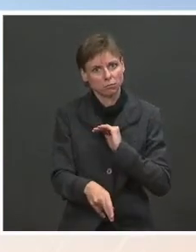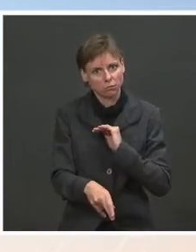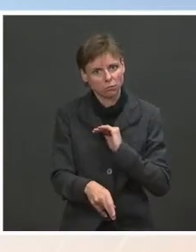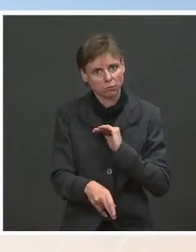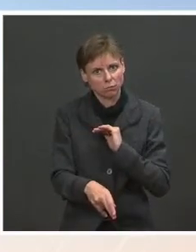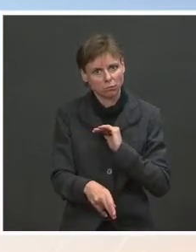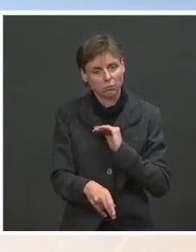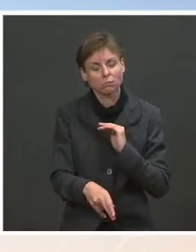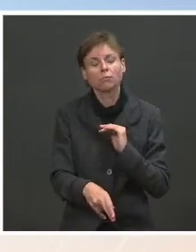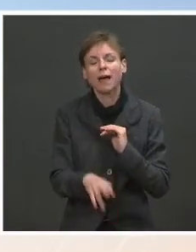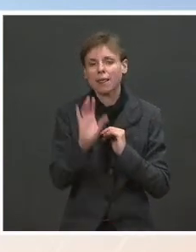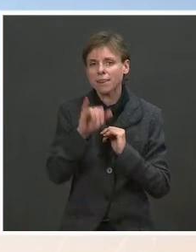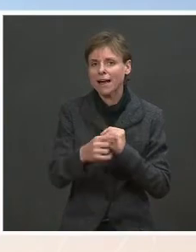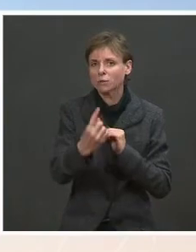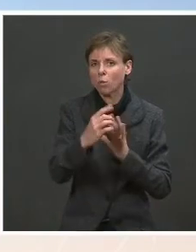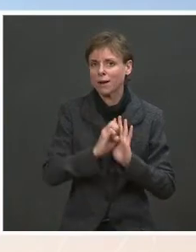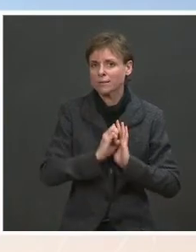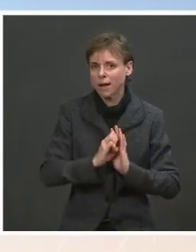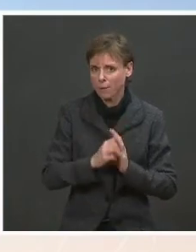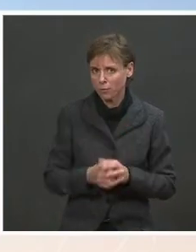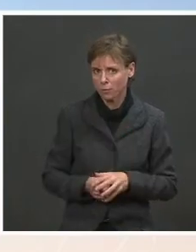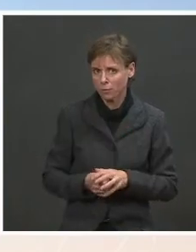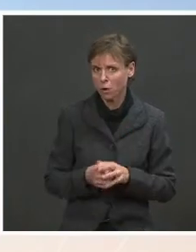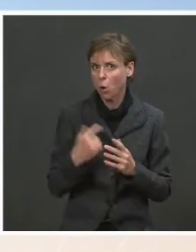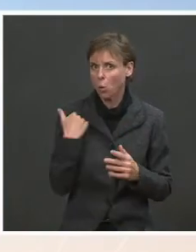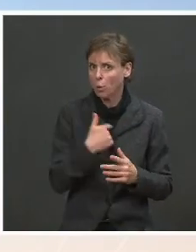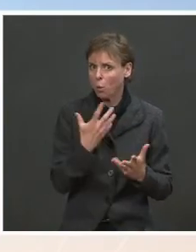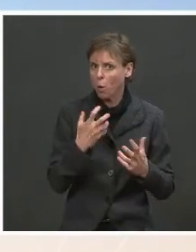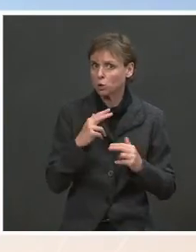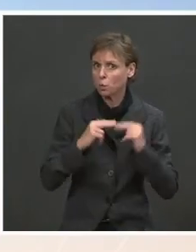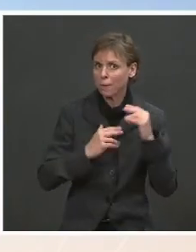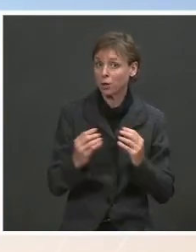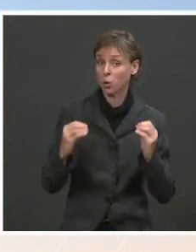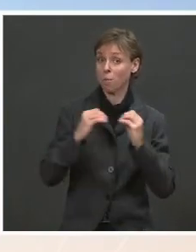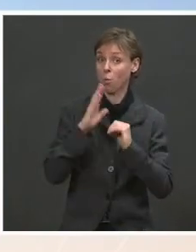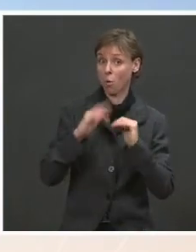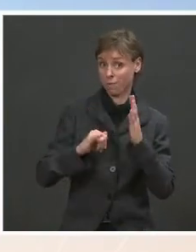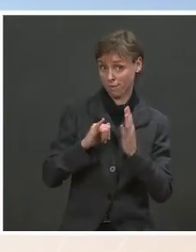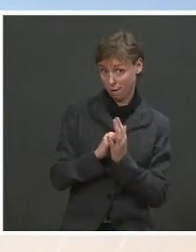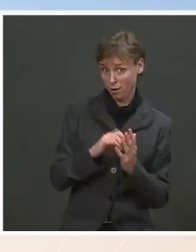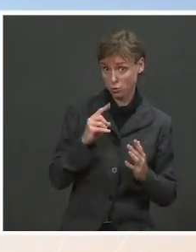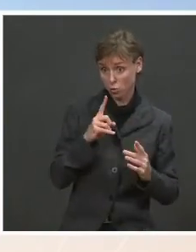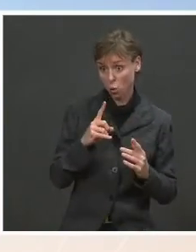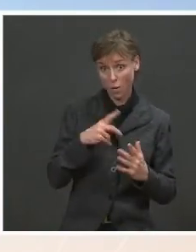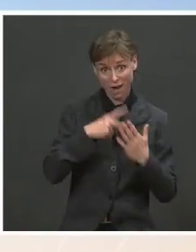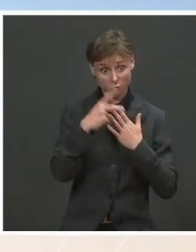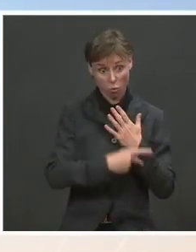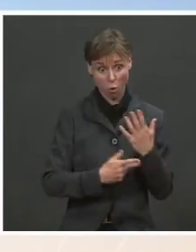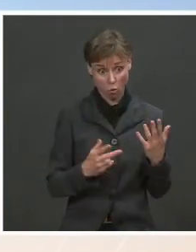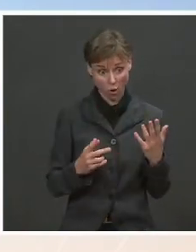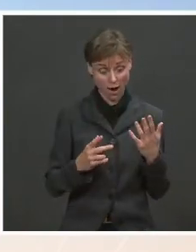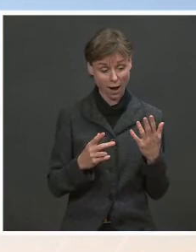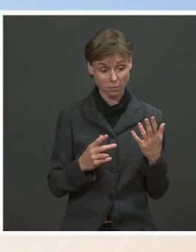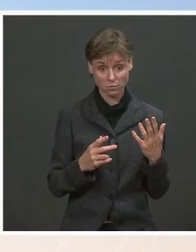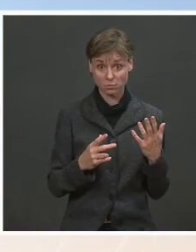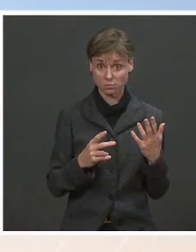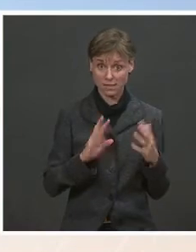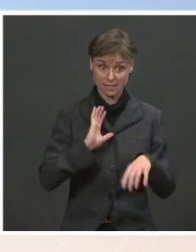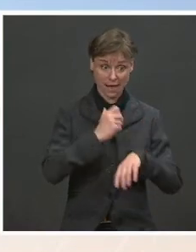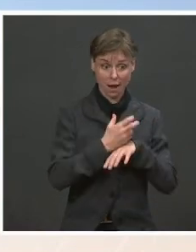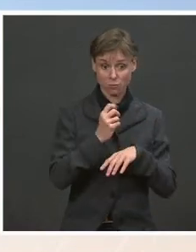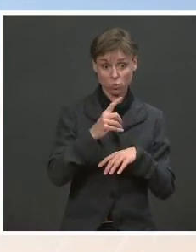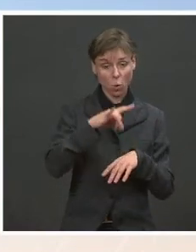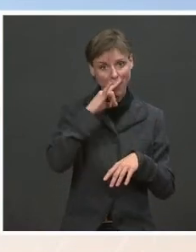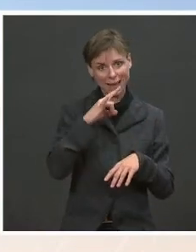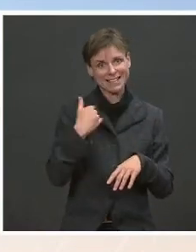to build on beyond that, so we can have programs where it ensures that kids are not taking this difficult journey, that they have other choices and